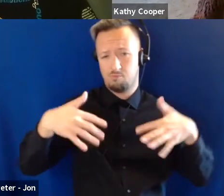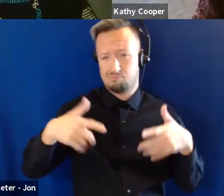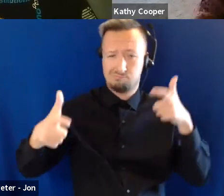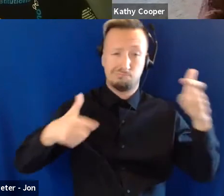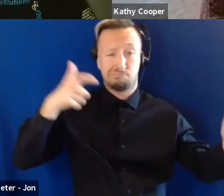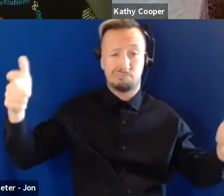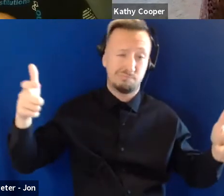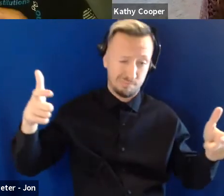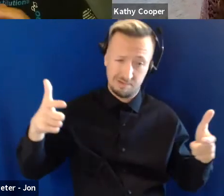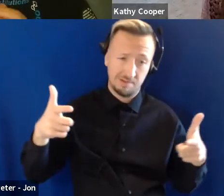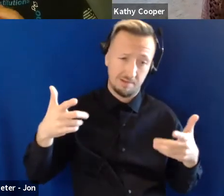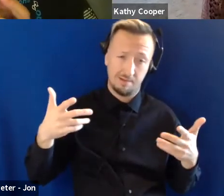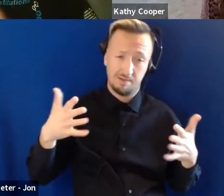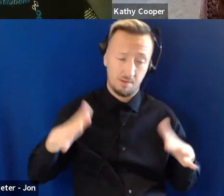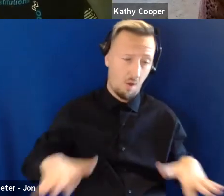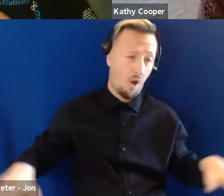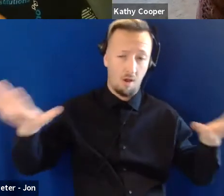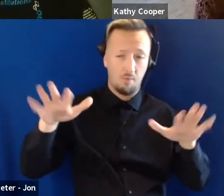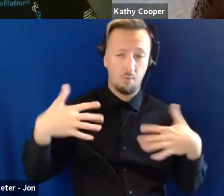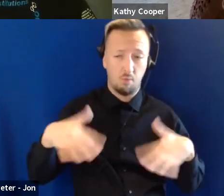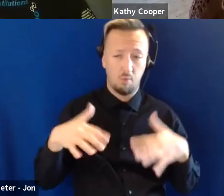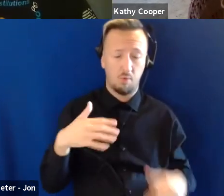it's just a huge piece of the state. So,